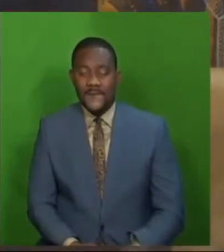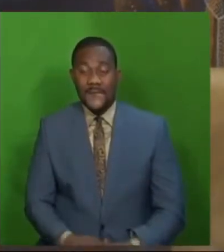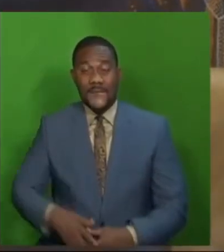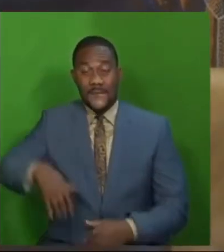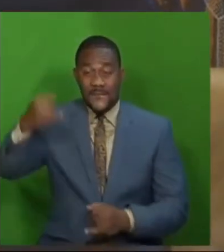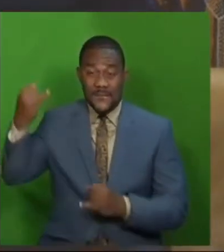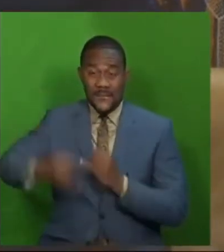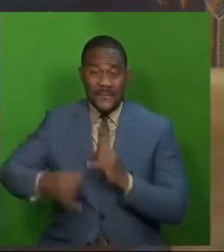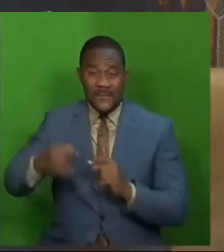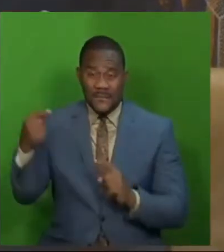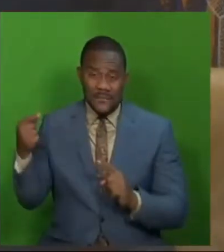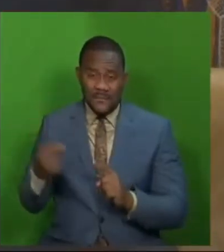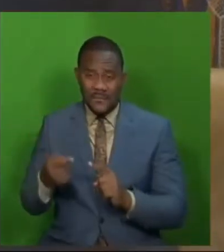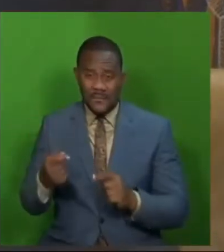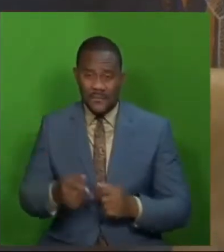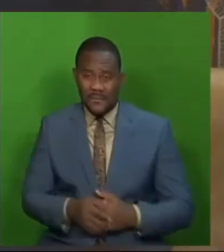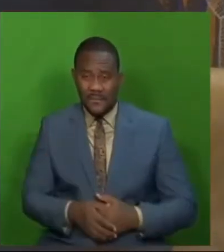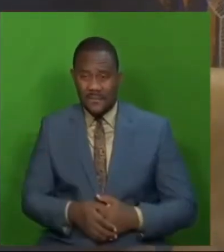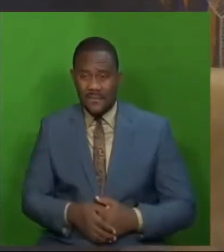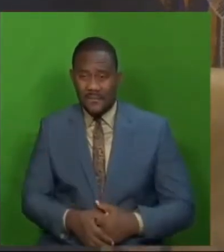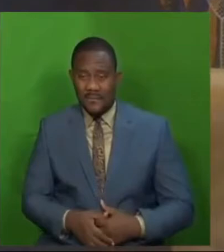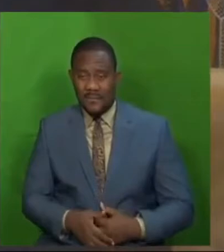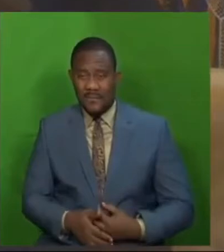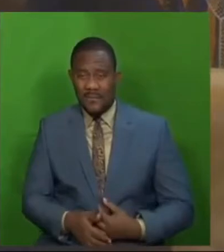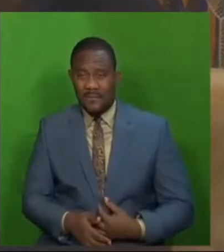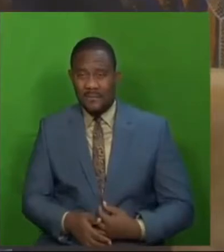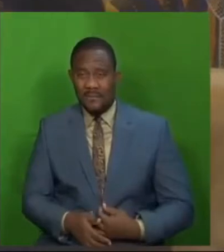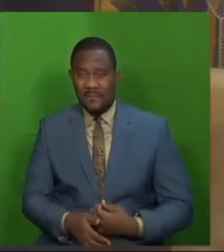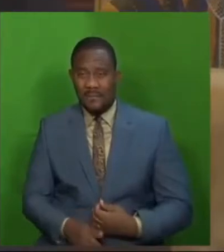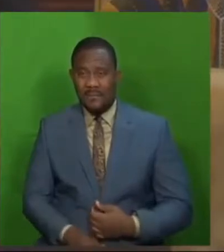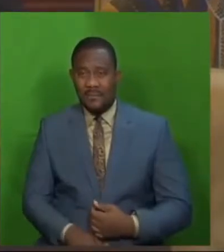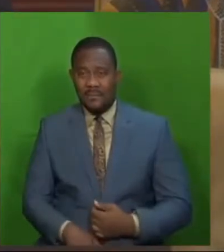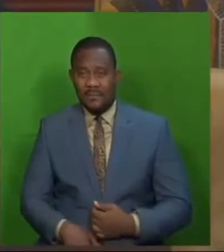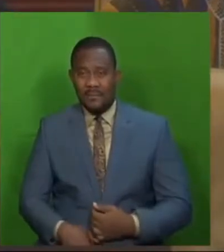is very, very important. Very, very important.